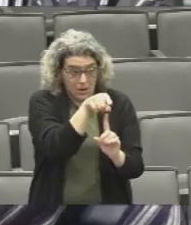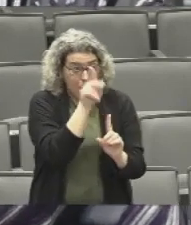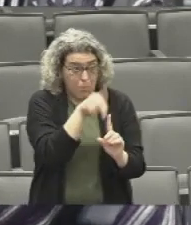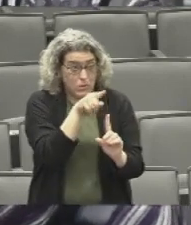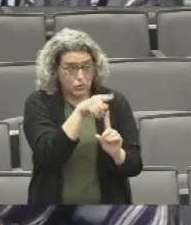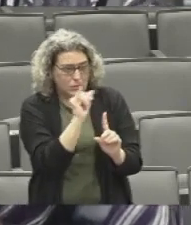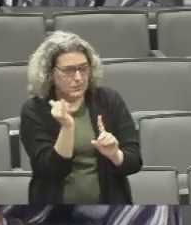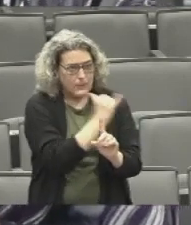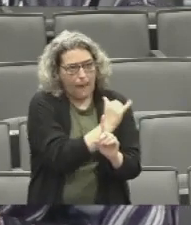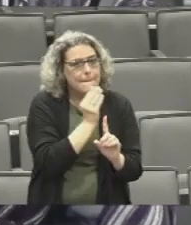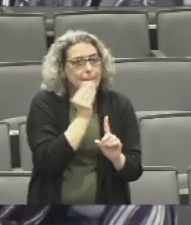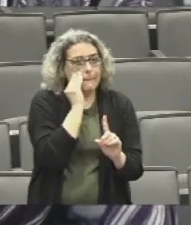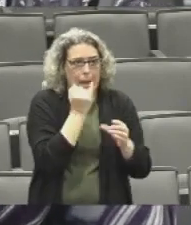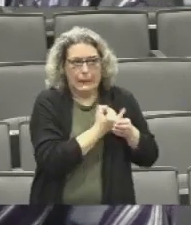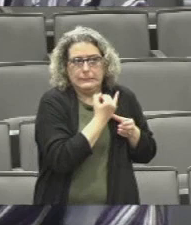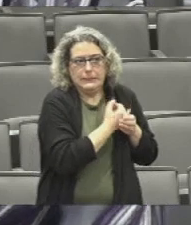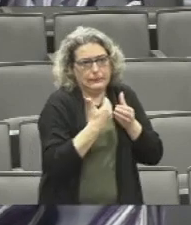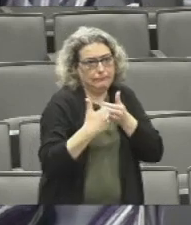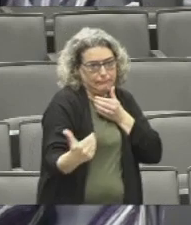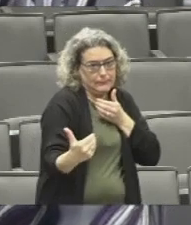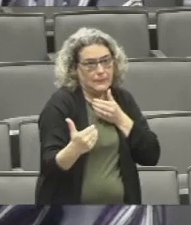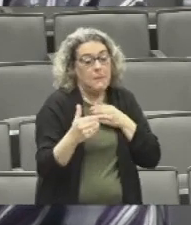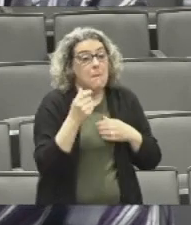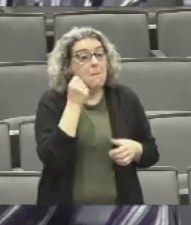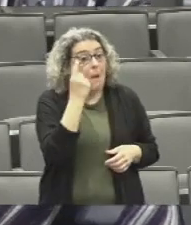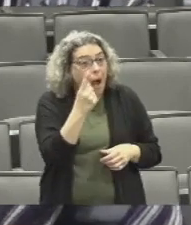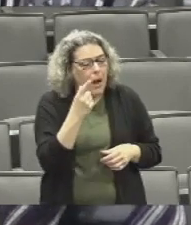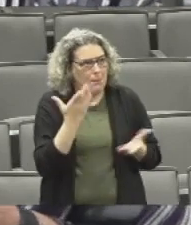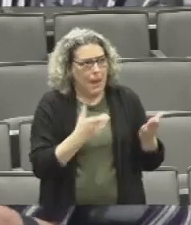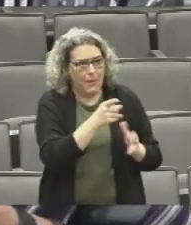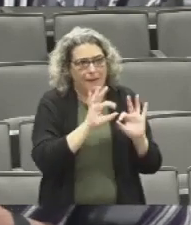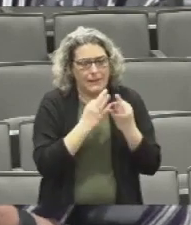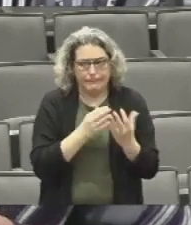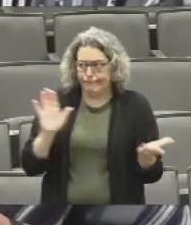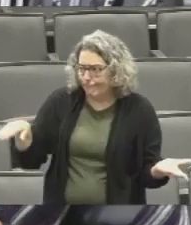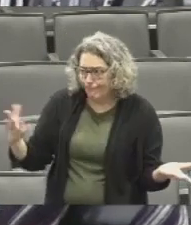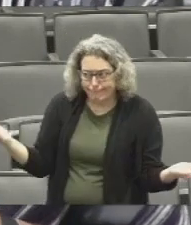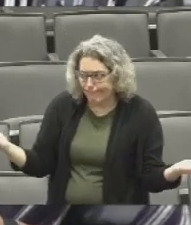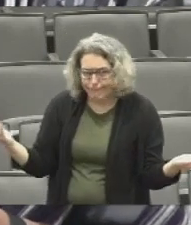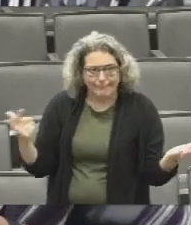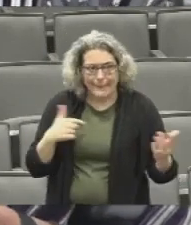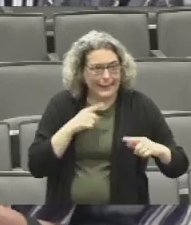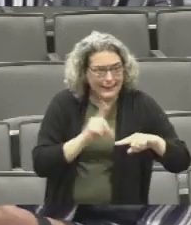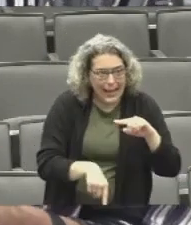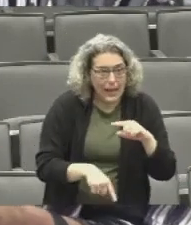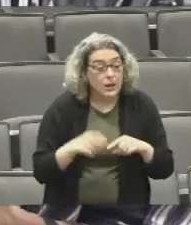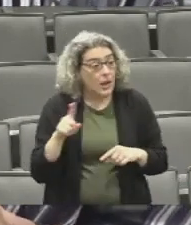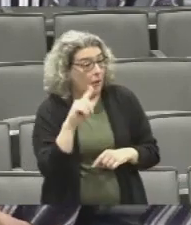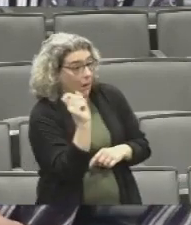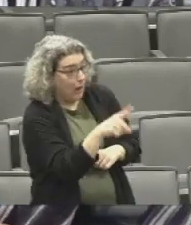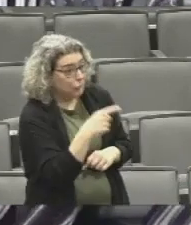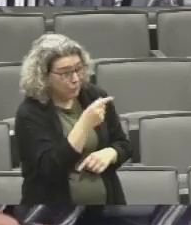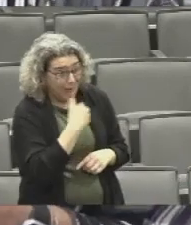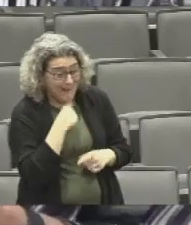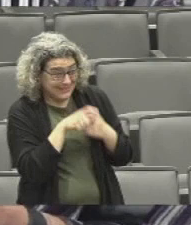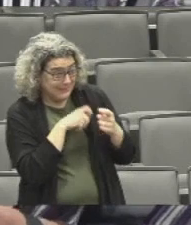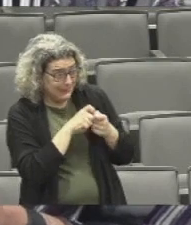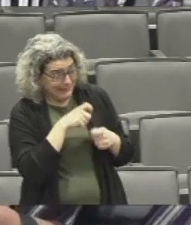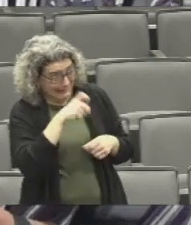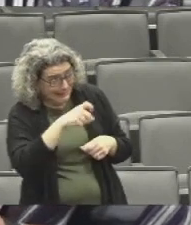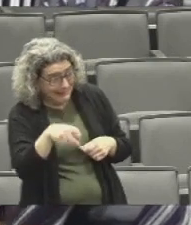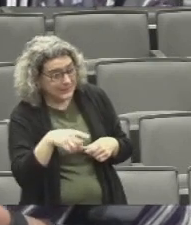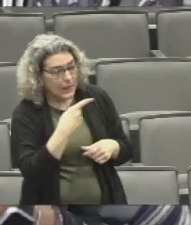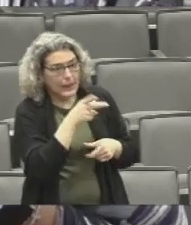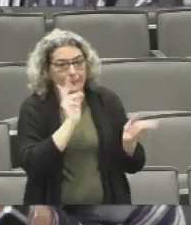may say, you know, it is difficult for us to do that. Or they will ask them, do you have certain needs? And when